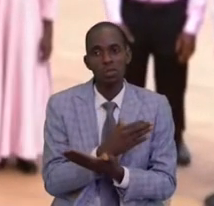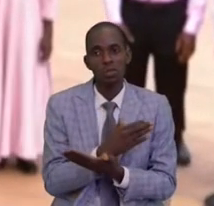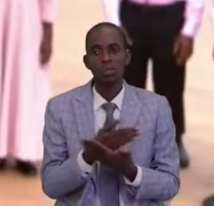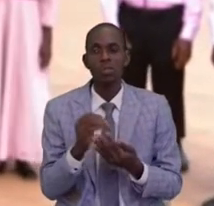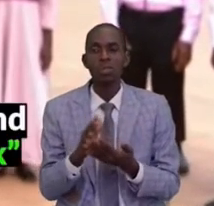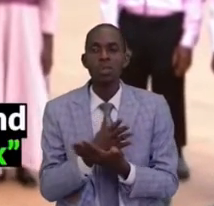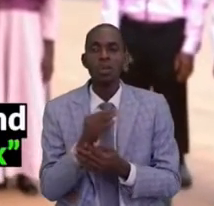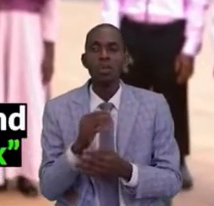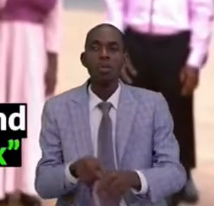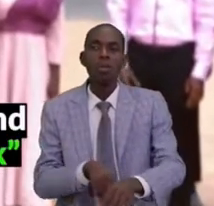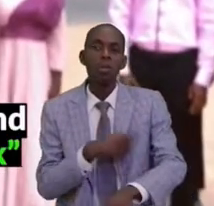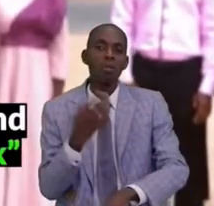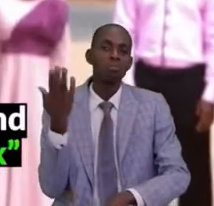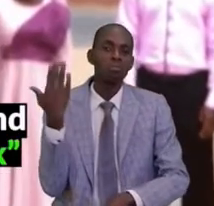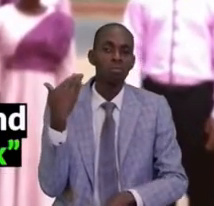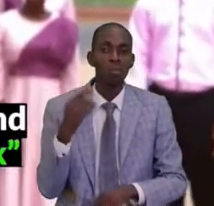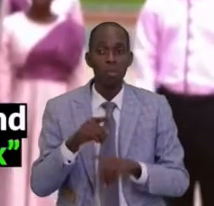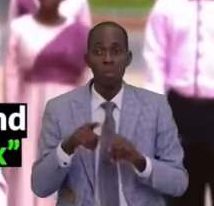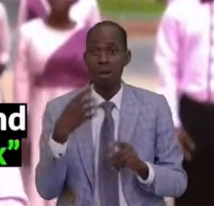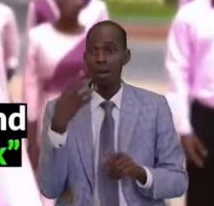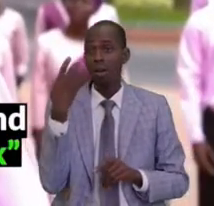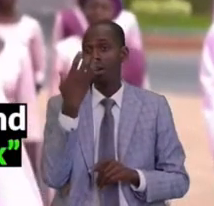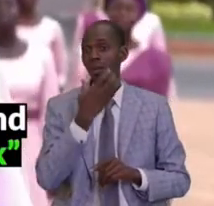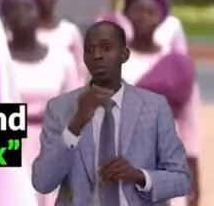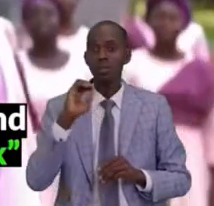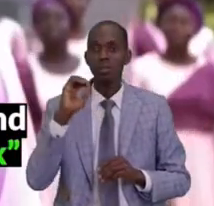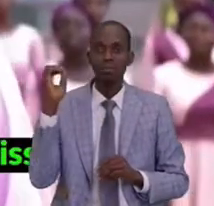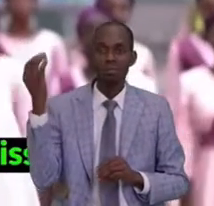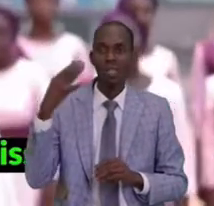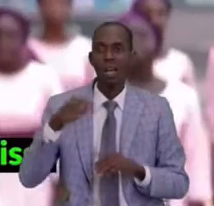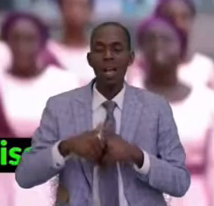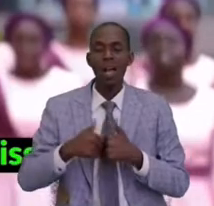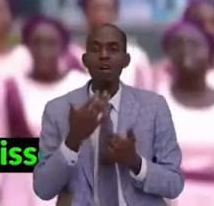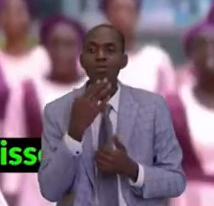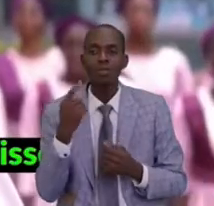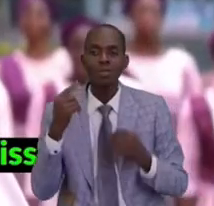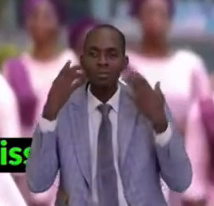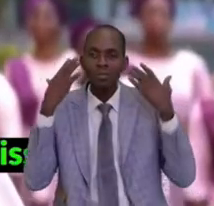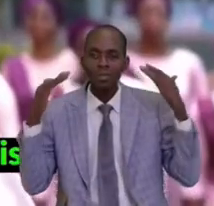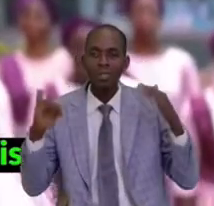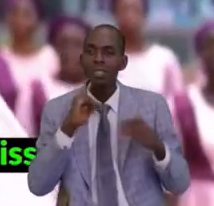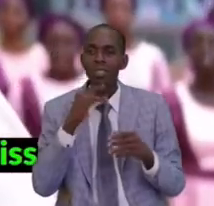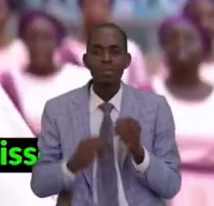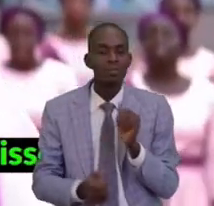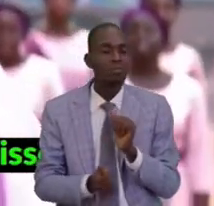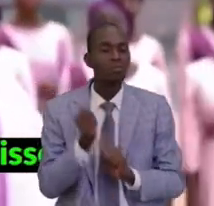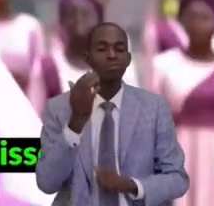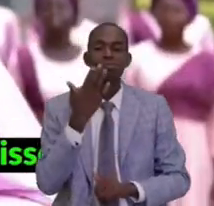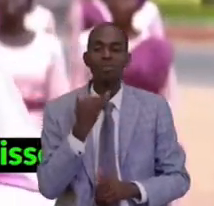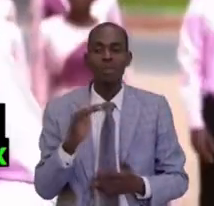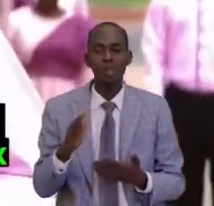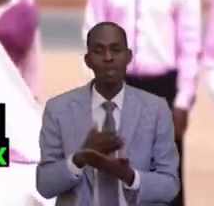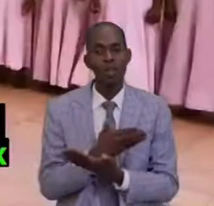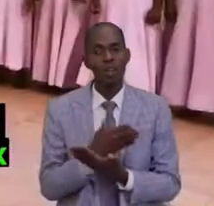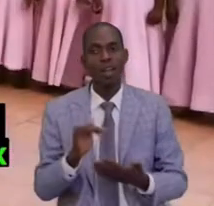ago. The amazing grace, how sweet the song, the sweetest song I know.